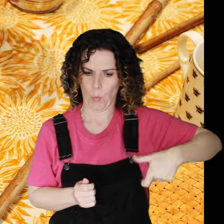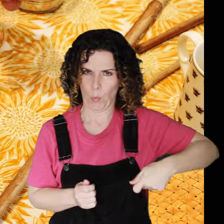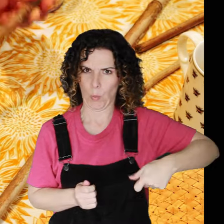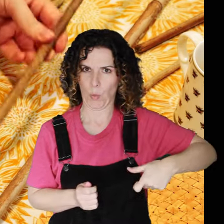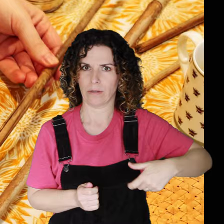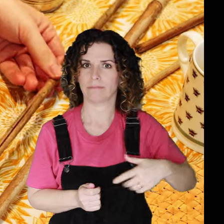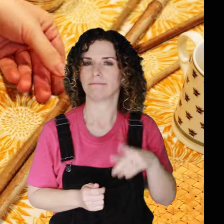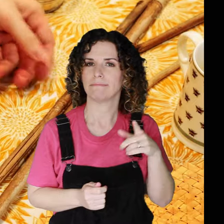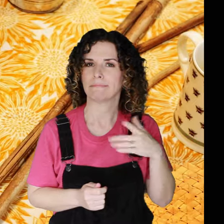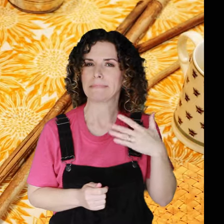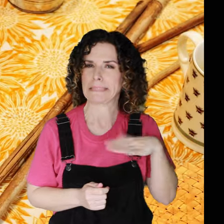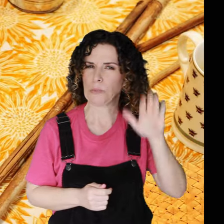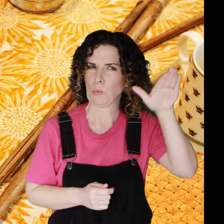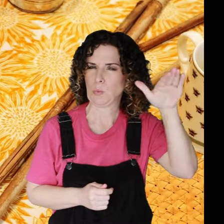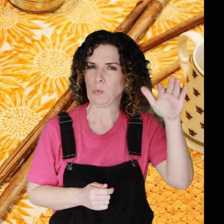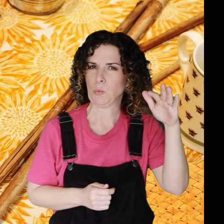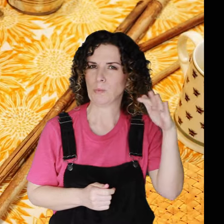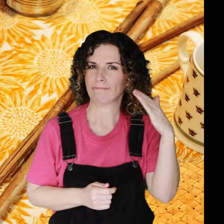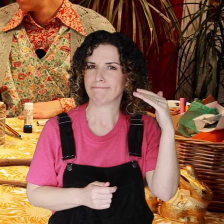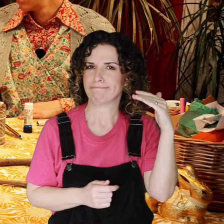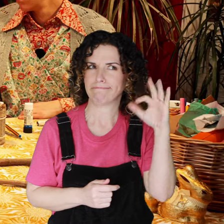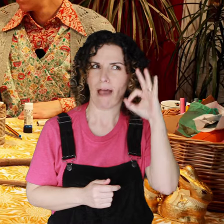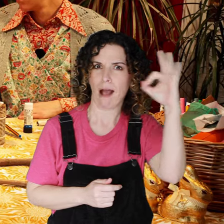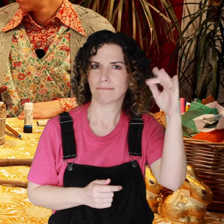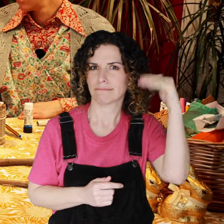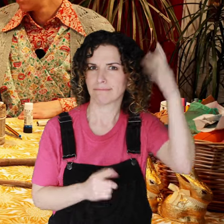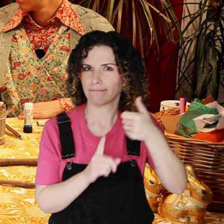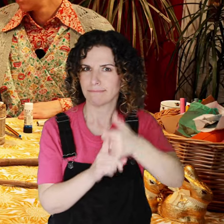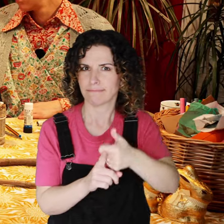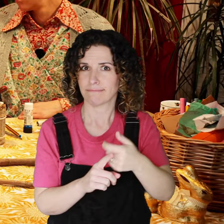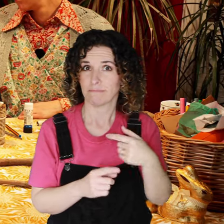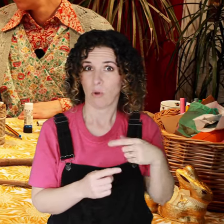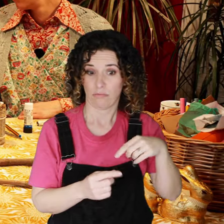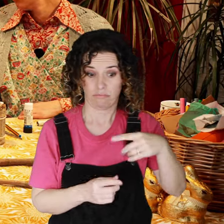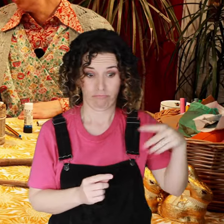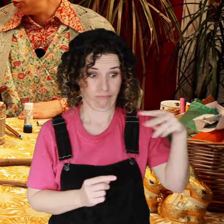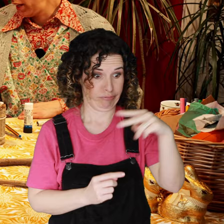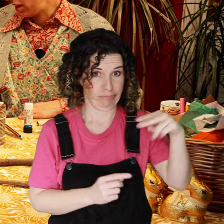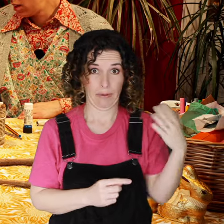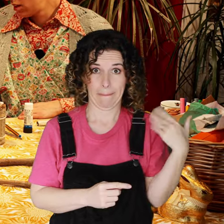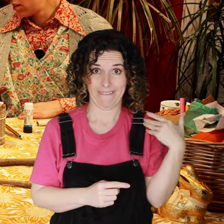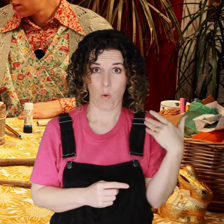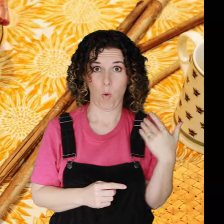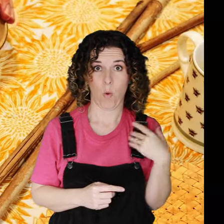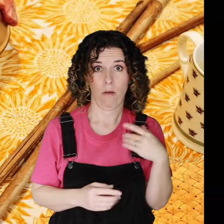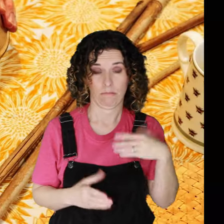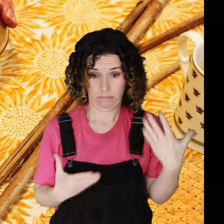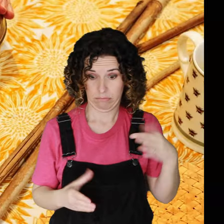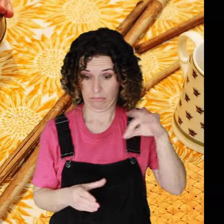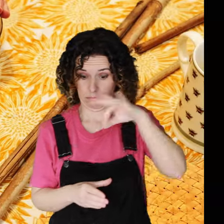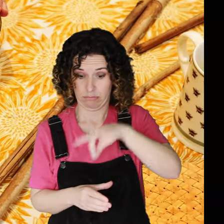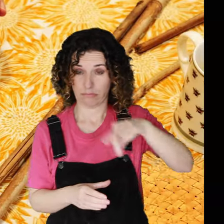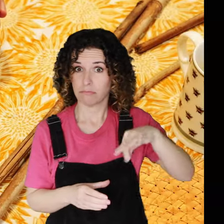might need a grown up to help you. And here's some I made earlier that are the right length. So I'm going to pop them in there. In the flame. Like that.